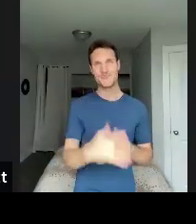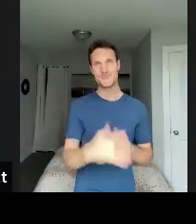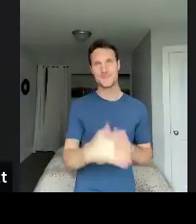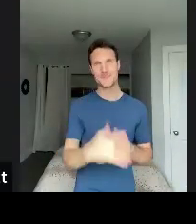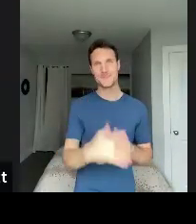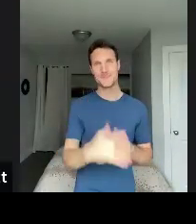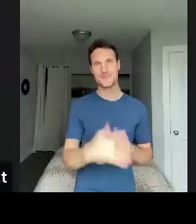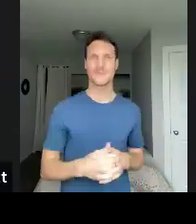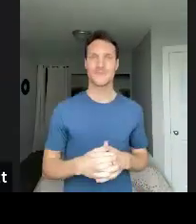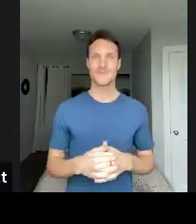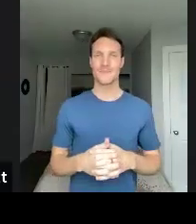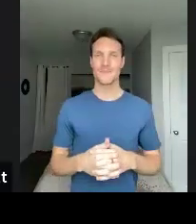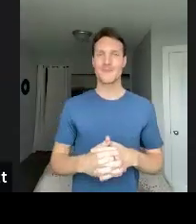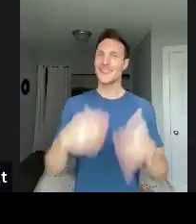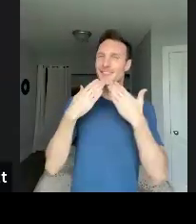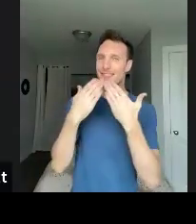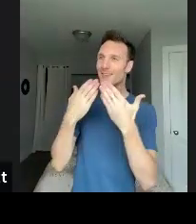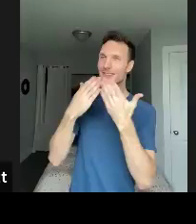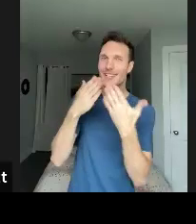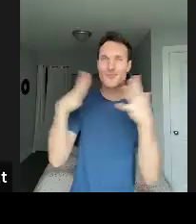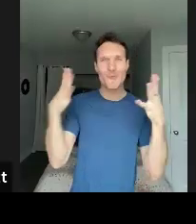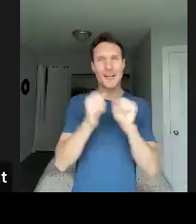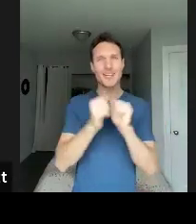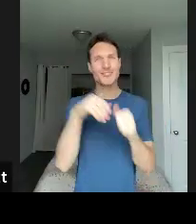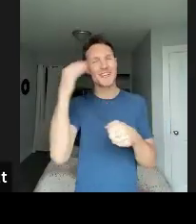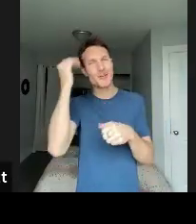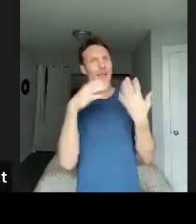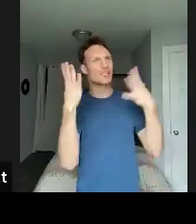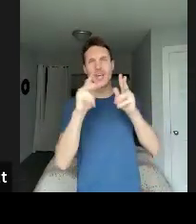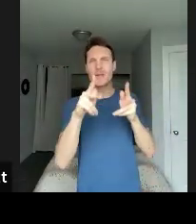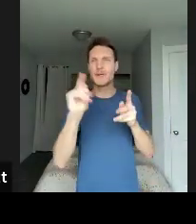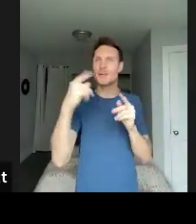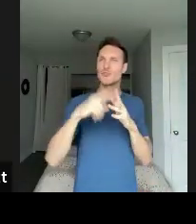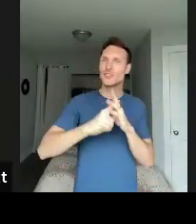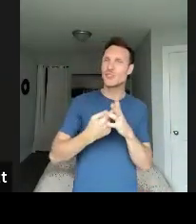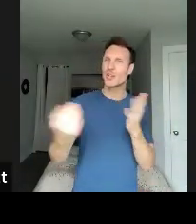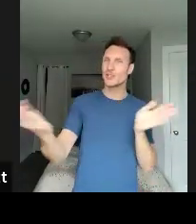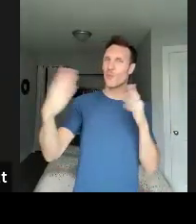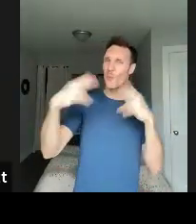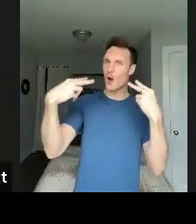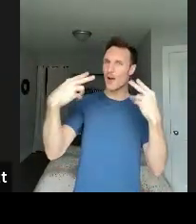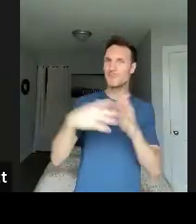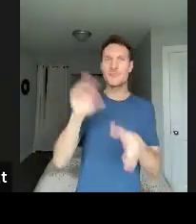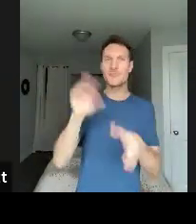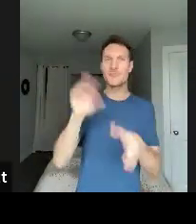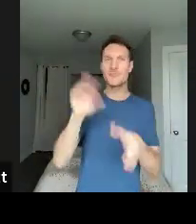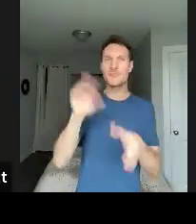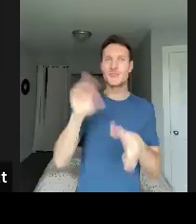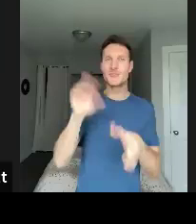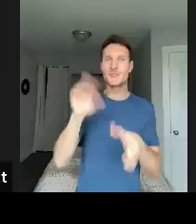Great, thank you so much. I know we've had a lot of folks who have joined us. So just to catch you up, we